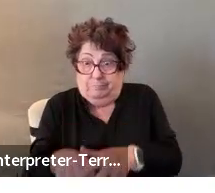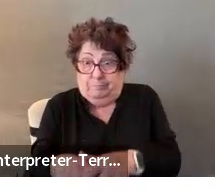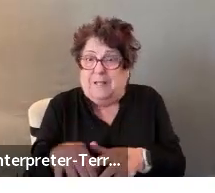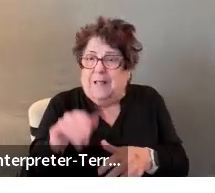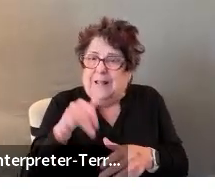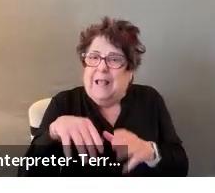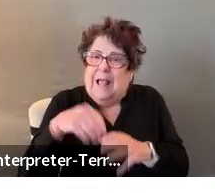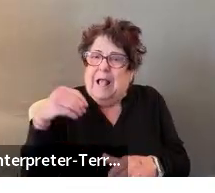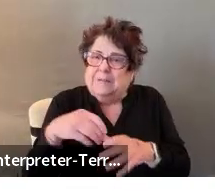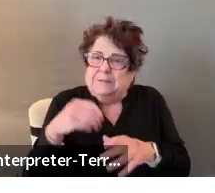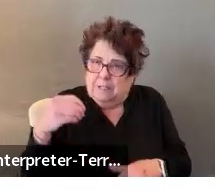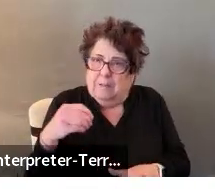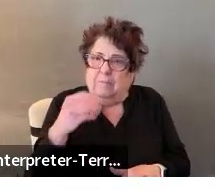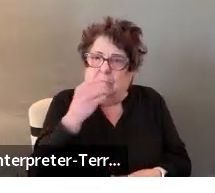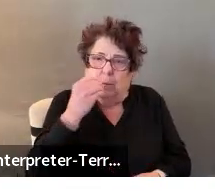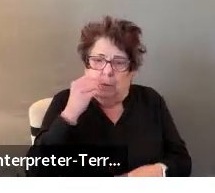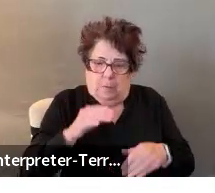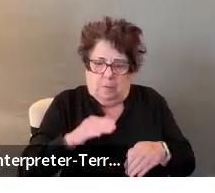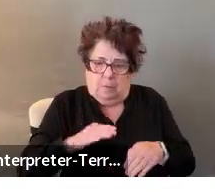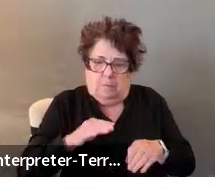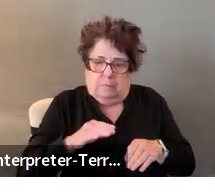improve access to the home.